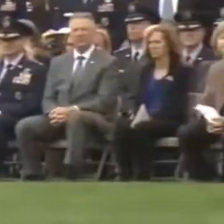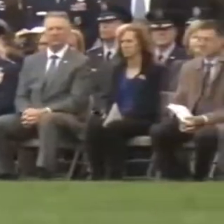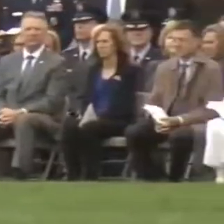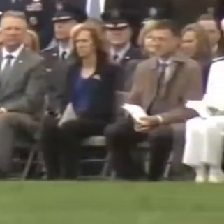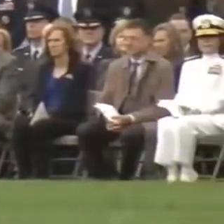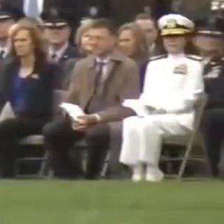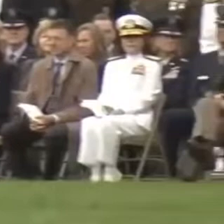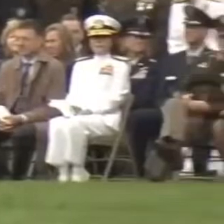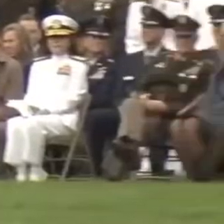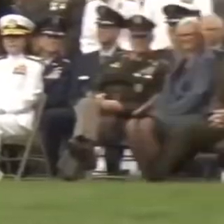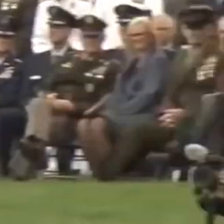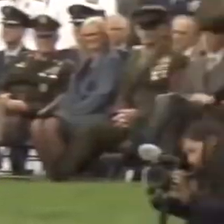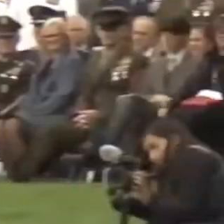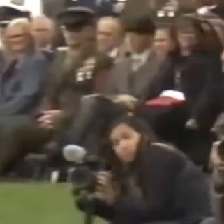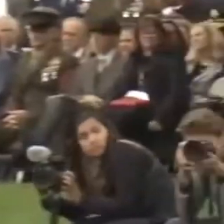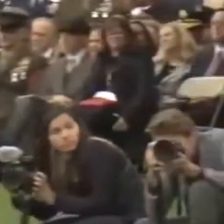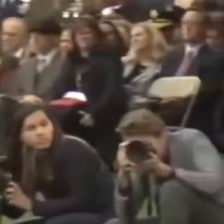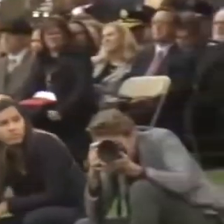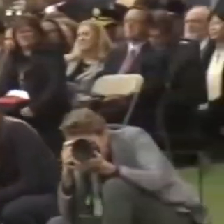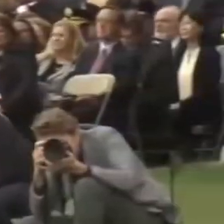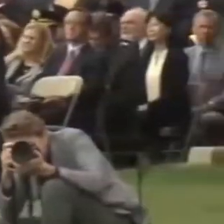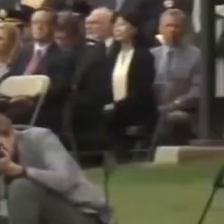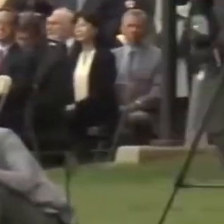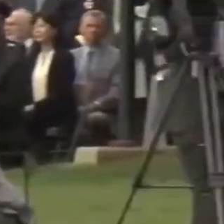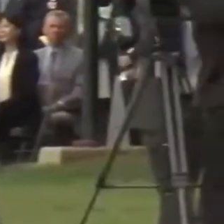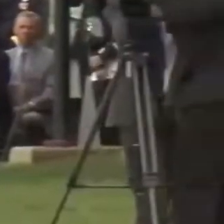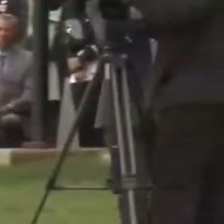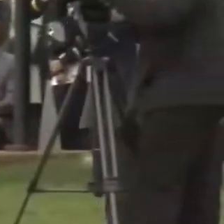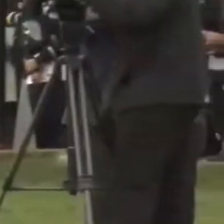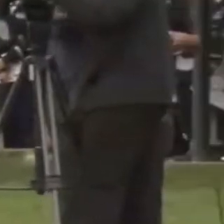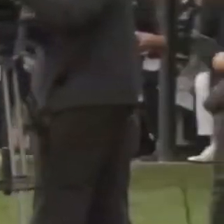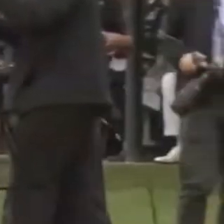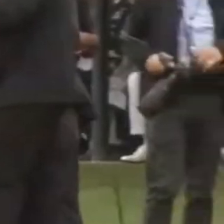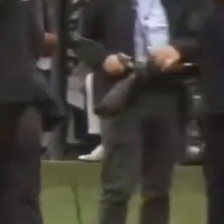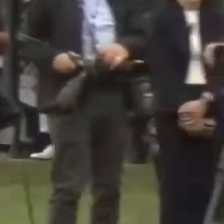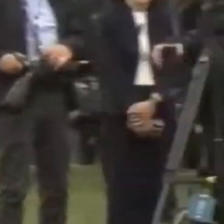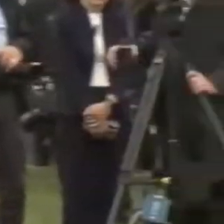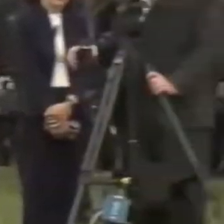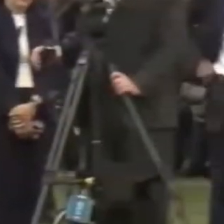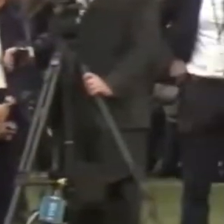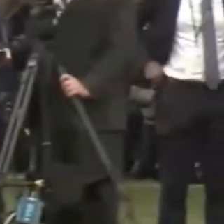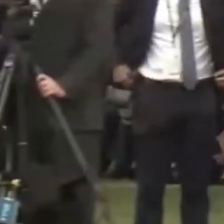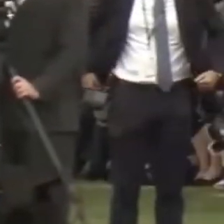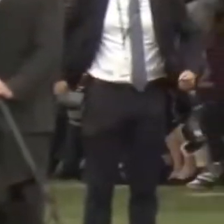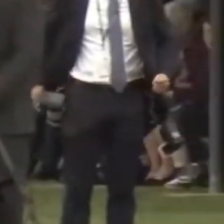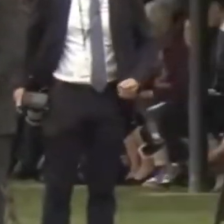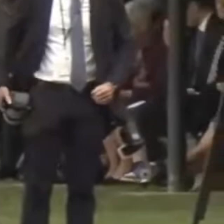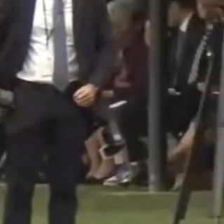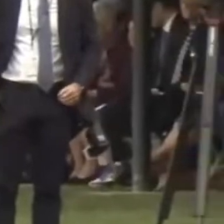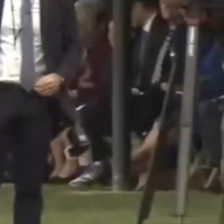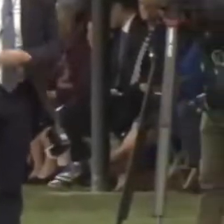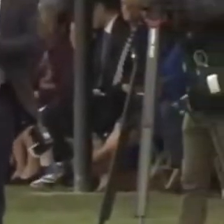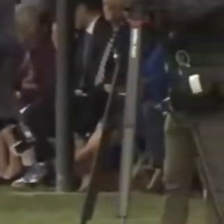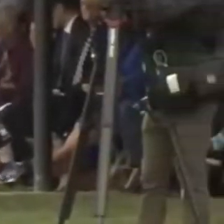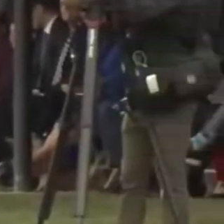America. They are commanded by Lieutenant Thomas Mesh and led by Sergeant First Class Mark Franz.